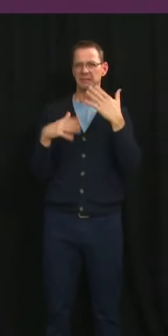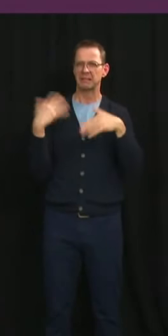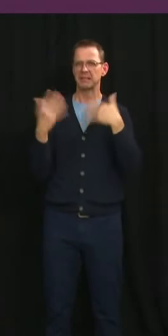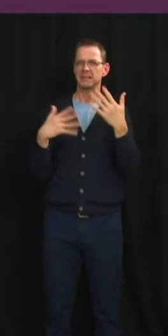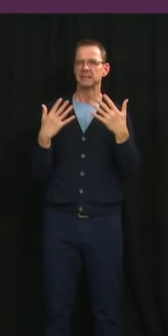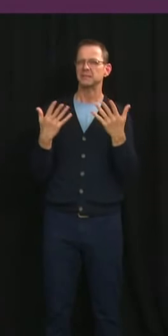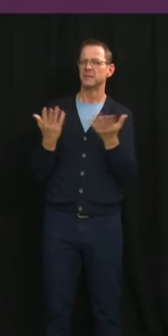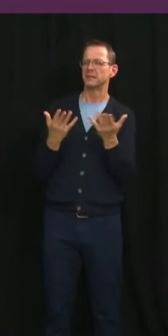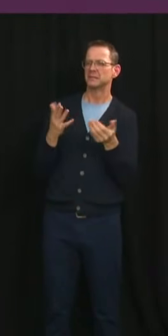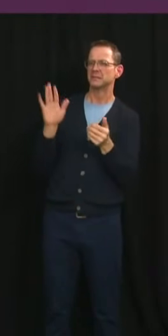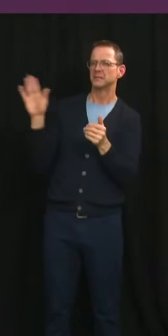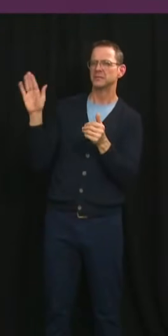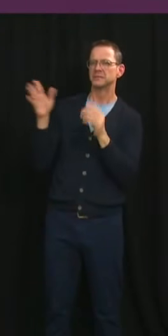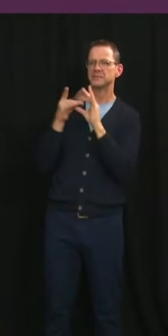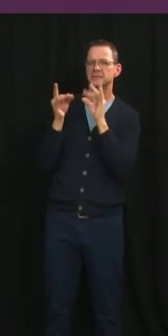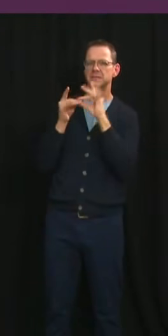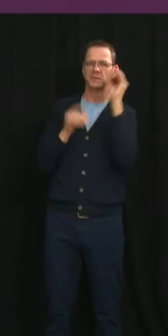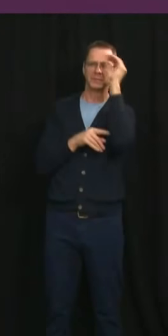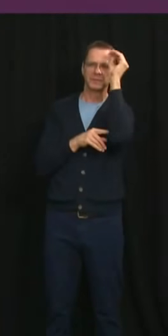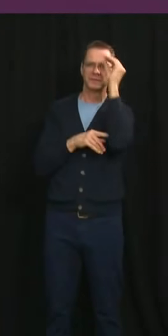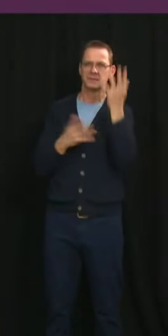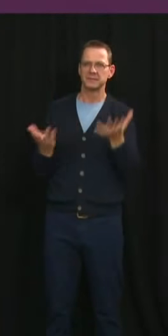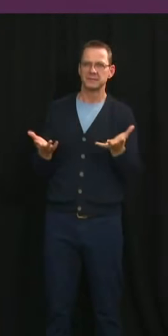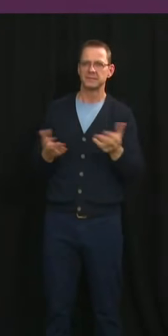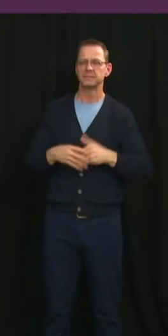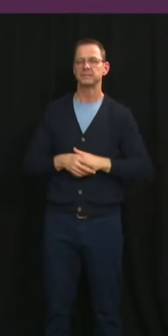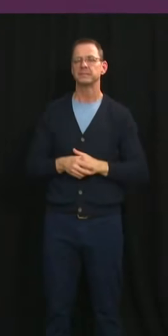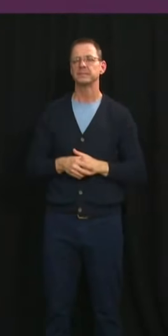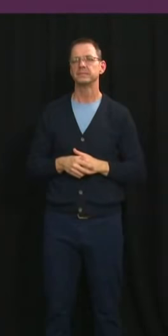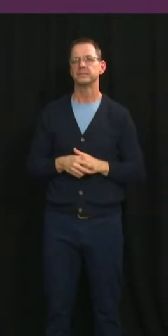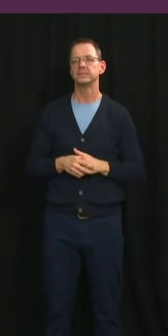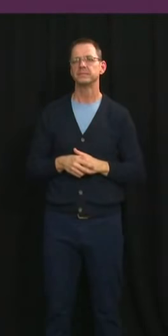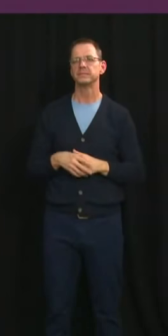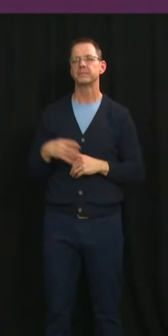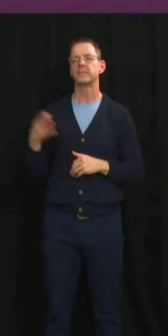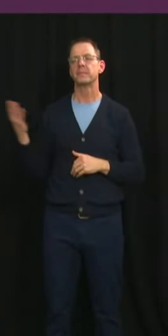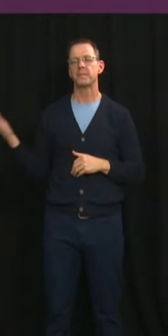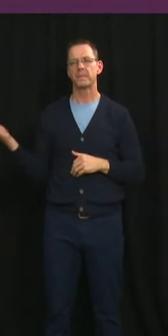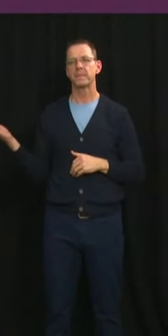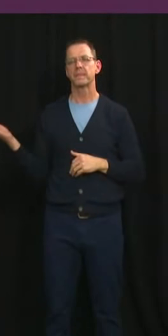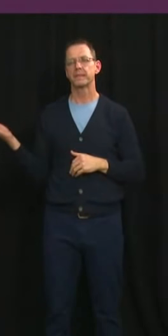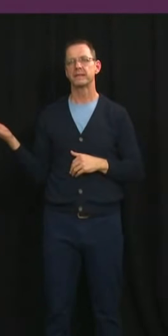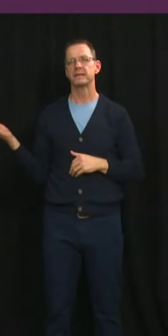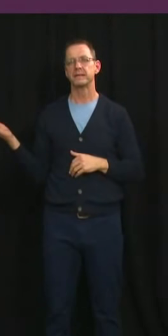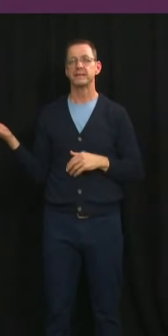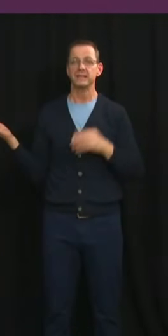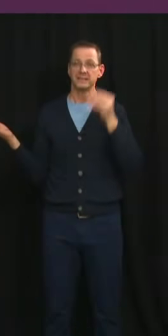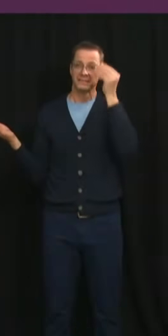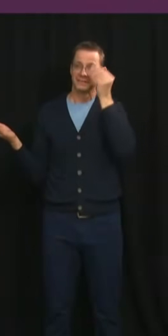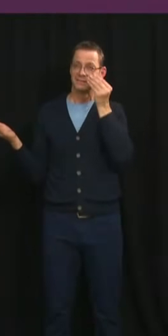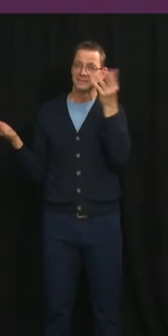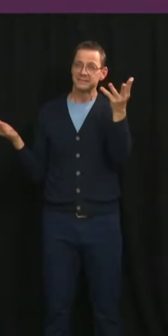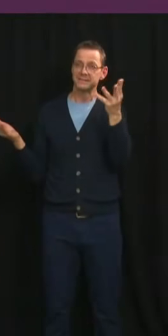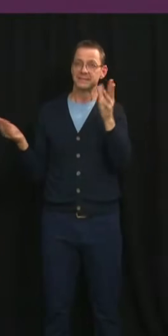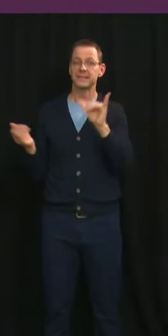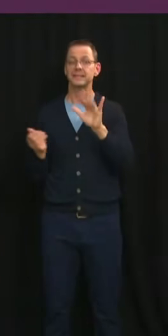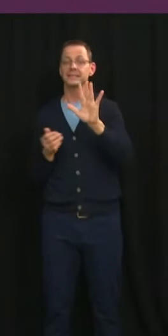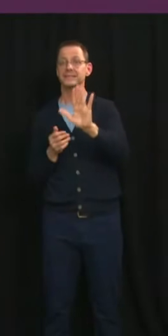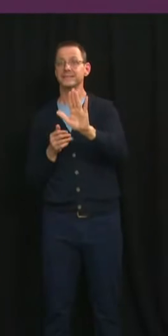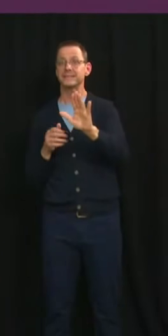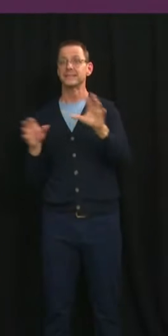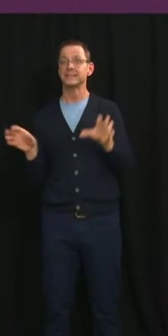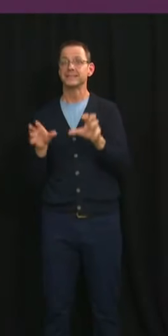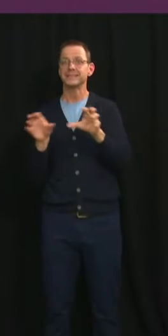Well, my message is that their actions have real consequences, that their actions